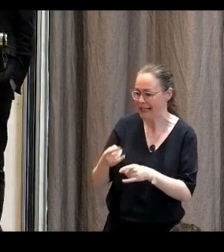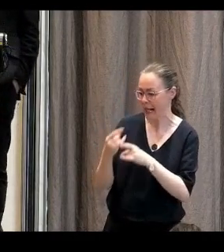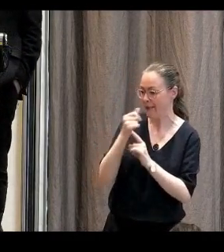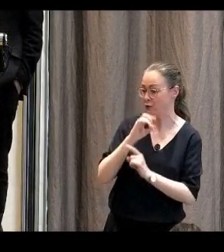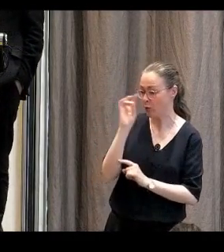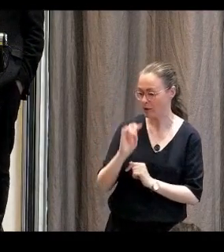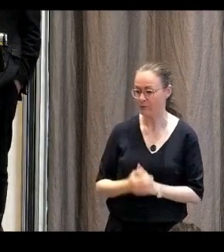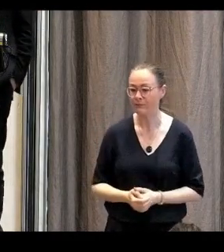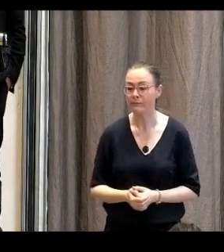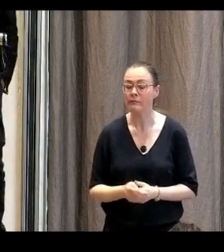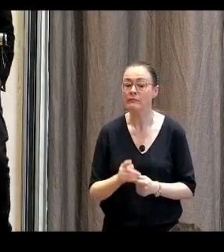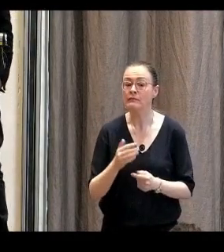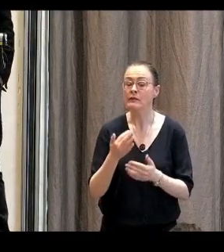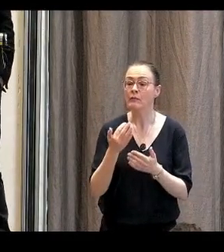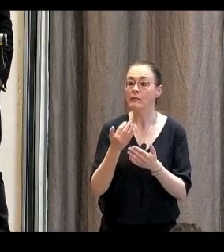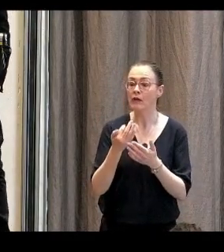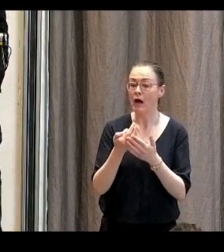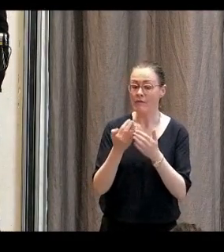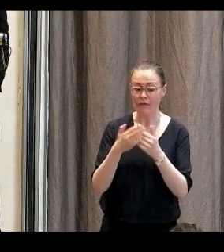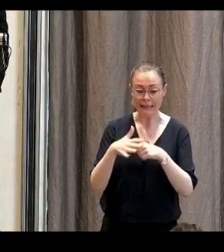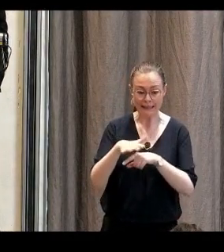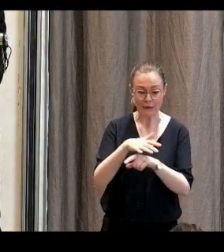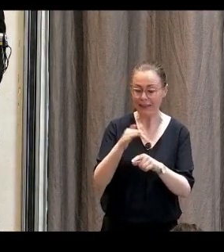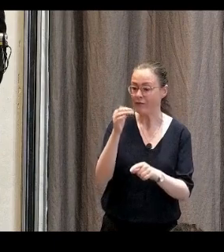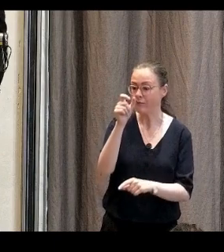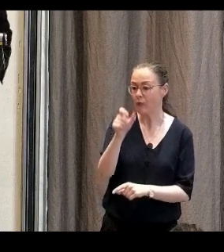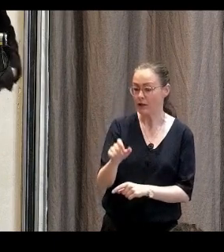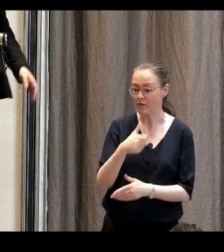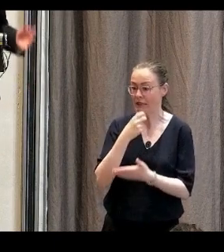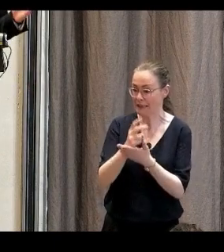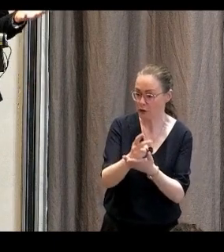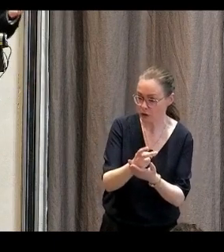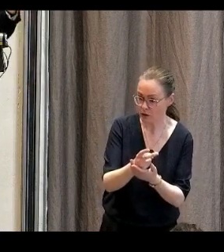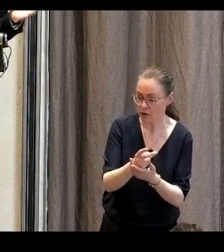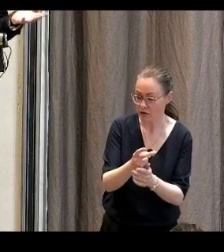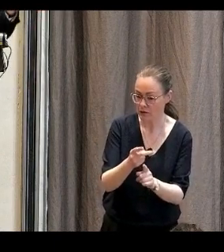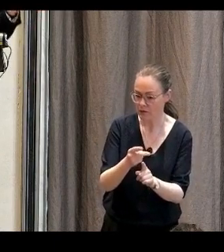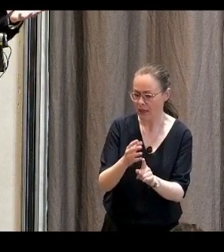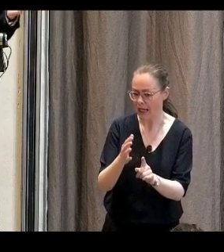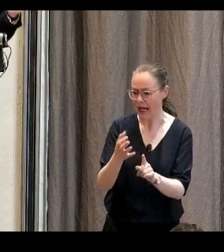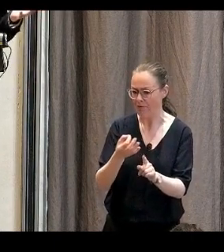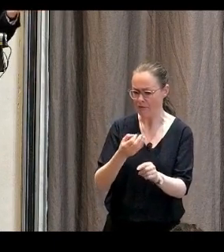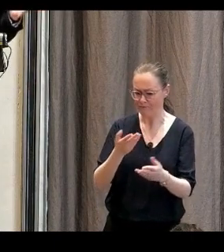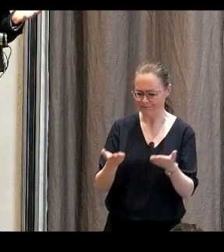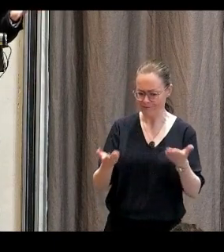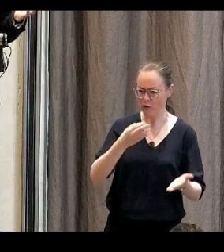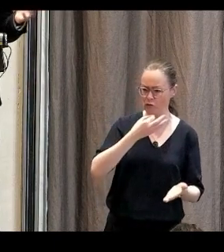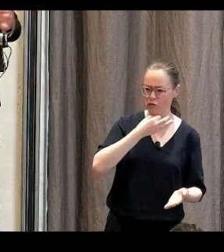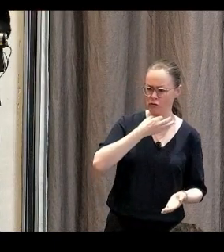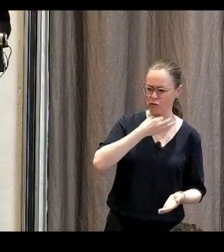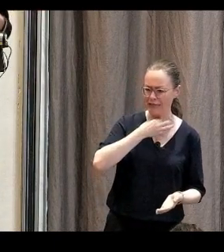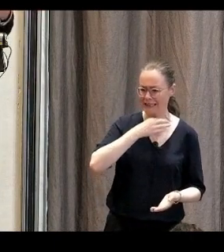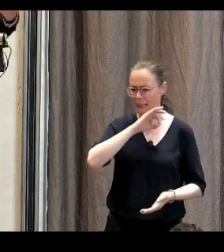And often for situations like when people have had a first seizure, we've got a risk-benefit situation